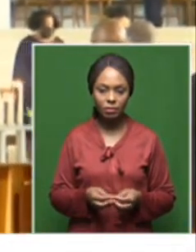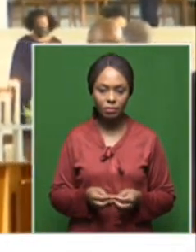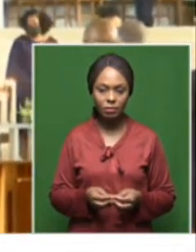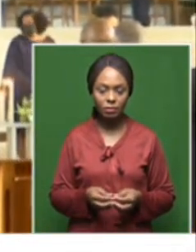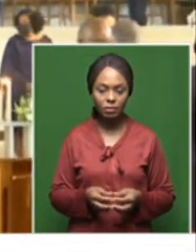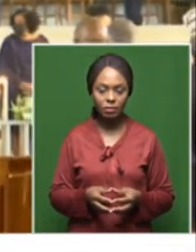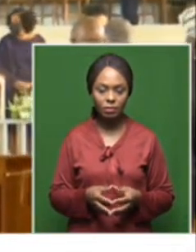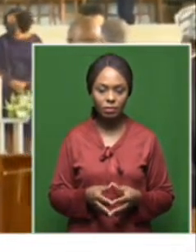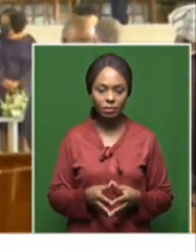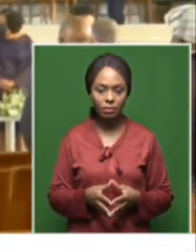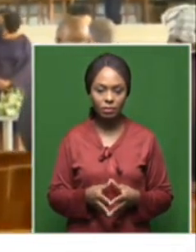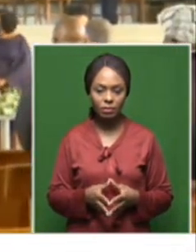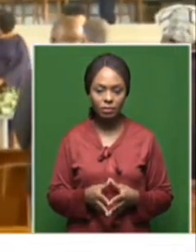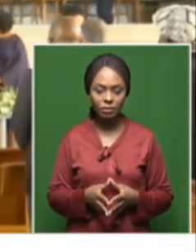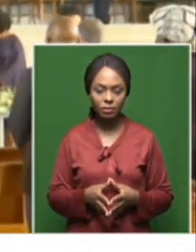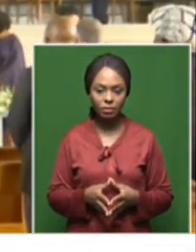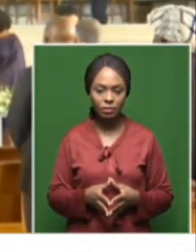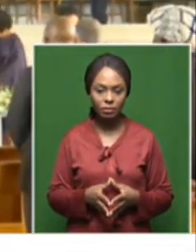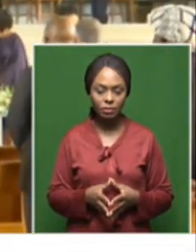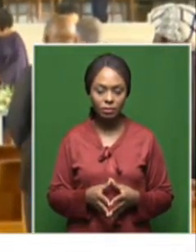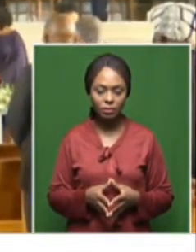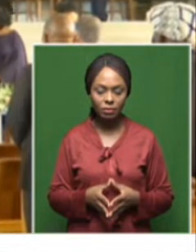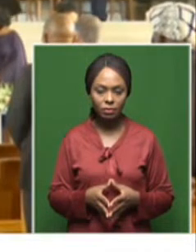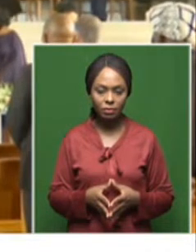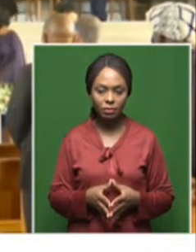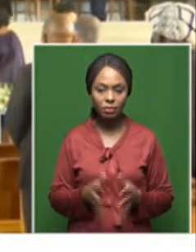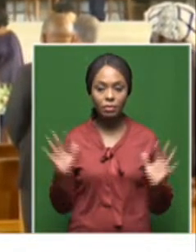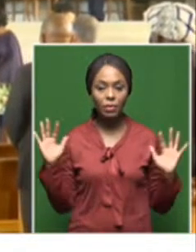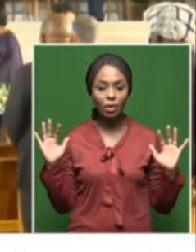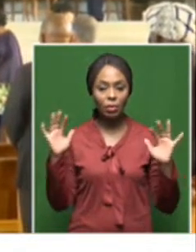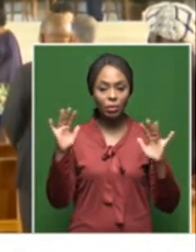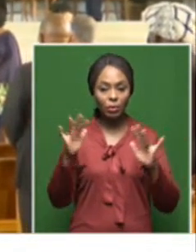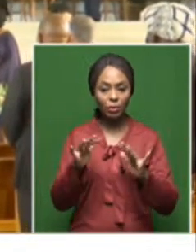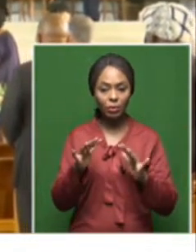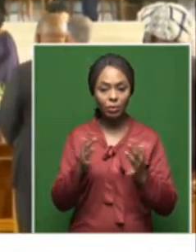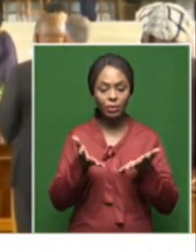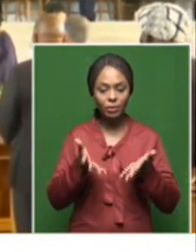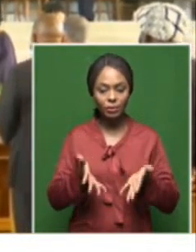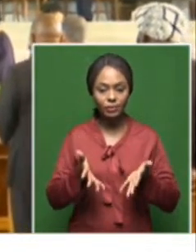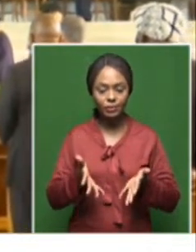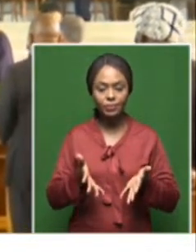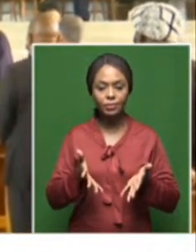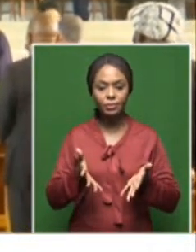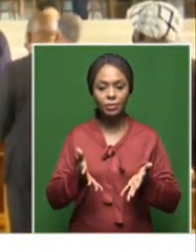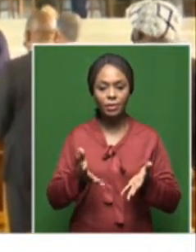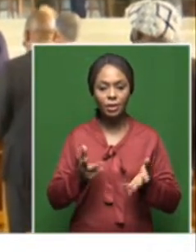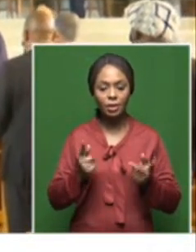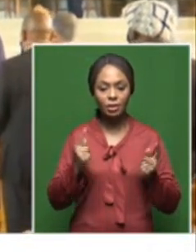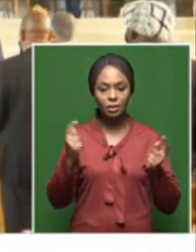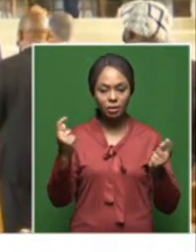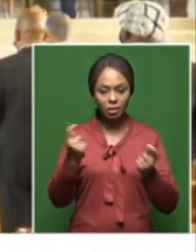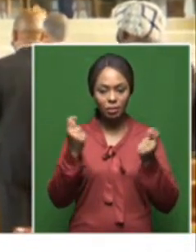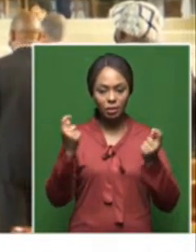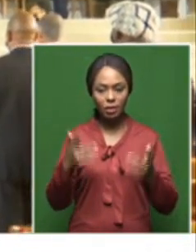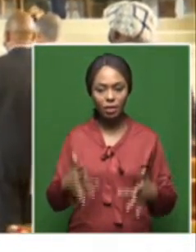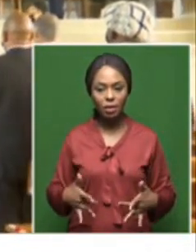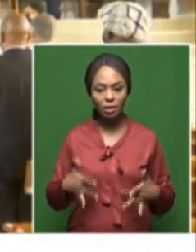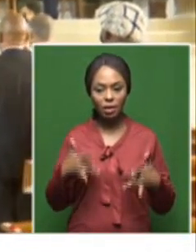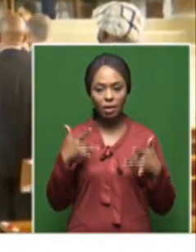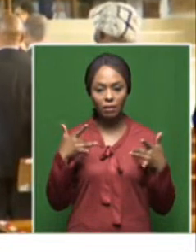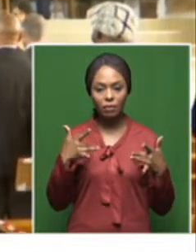As we are gathered today to celebrate the life of a beautiful soul, mother to